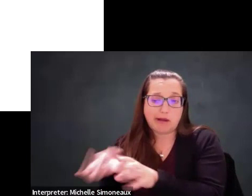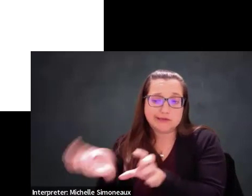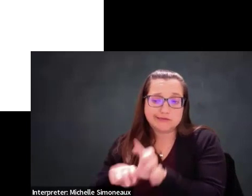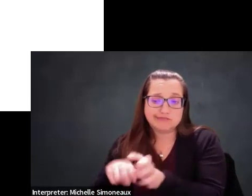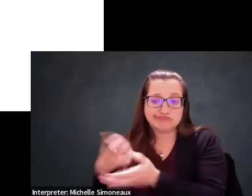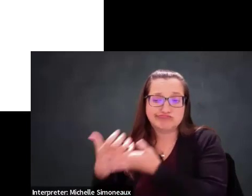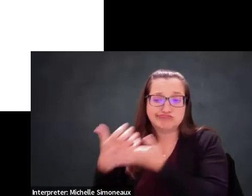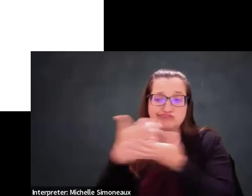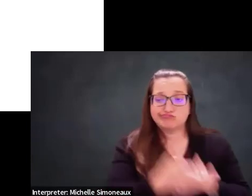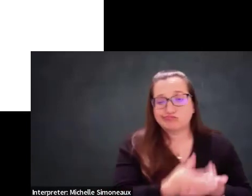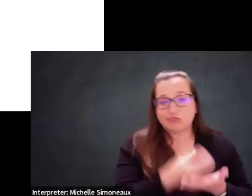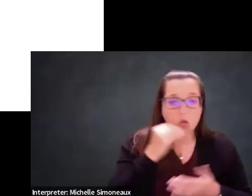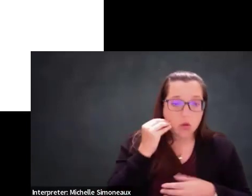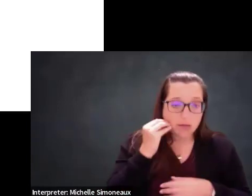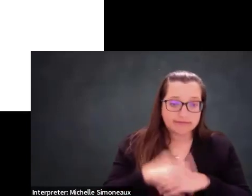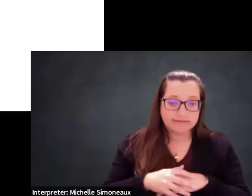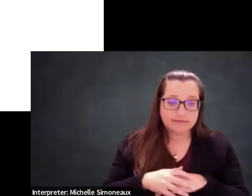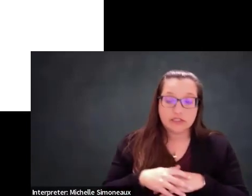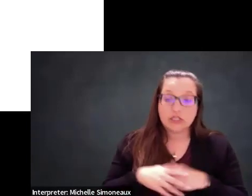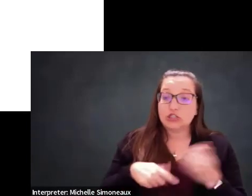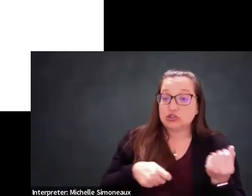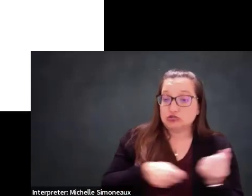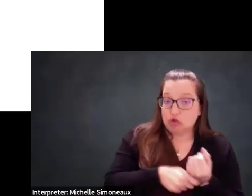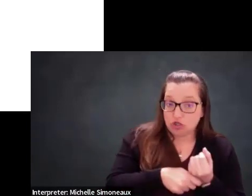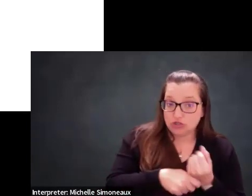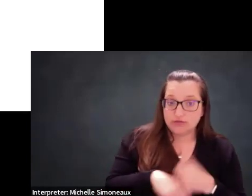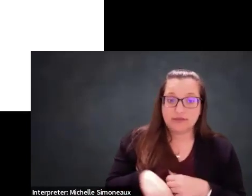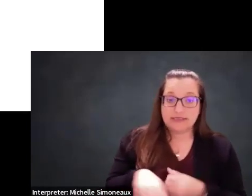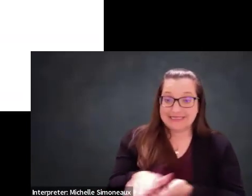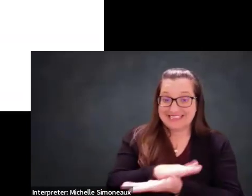at night, my device is clean and ready to be used for the next day.